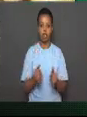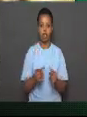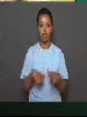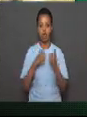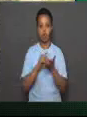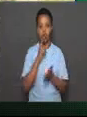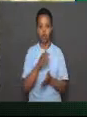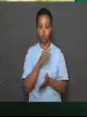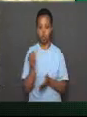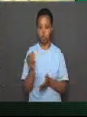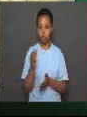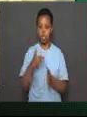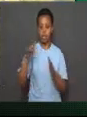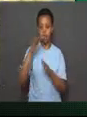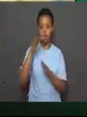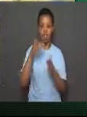to reach.